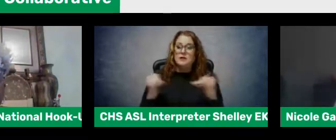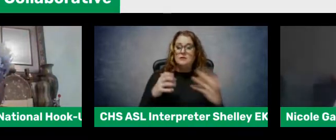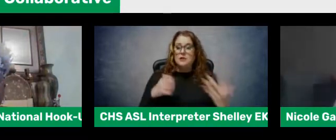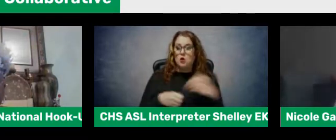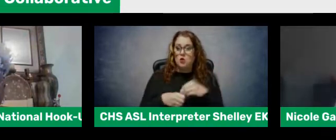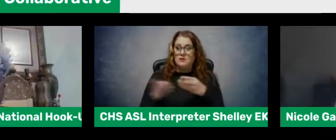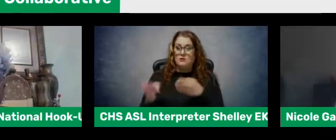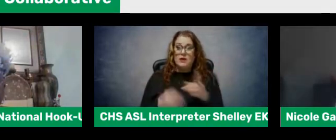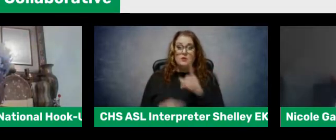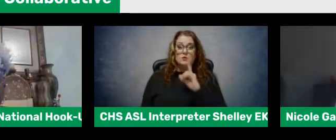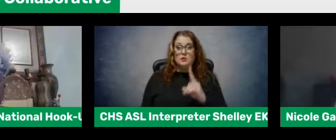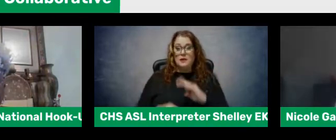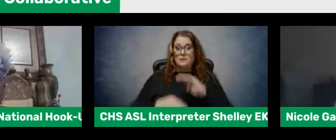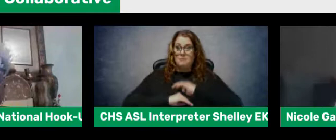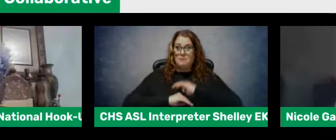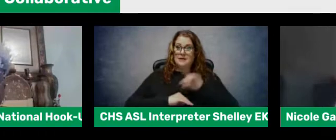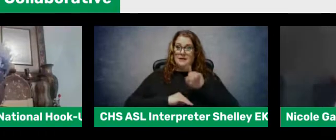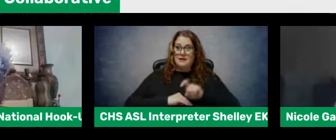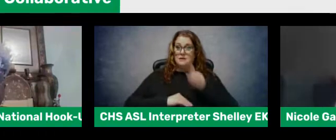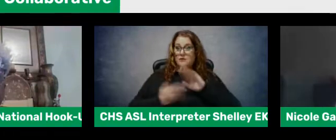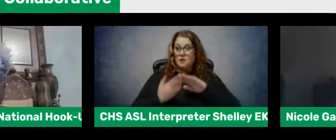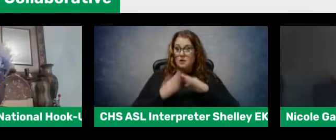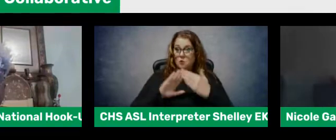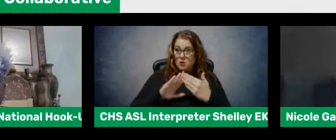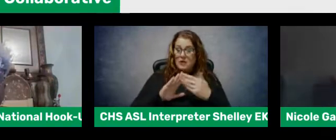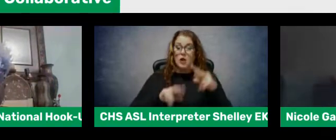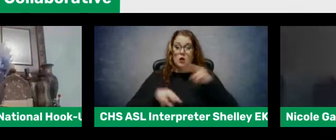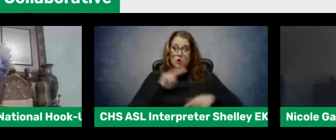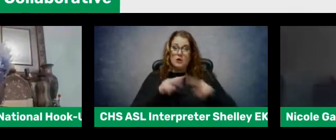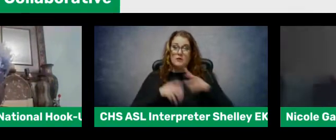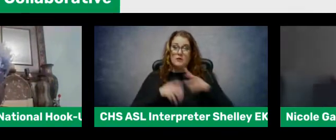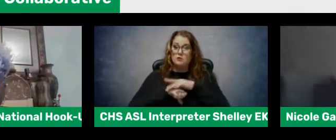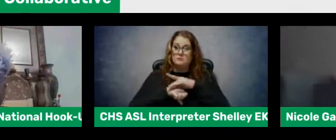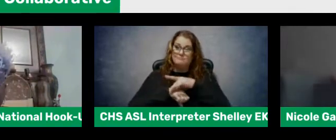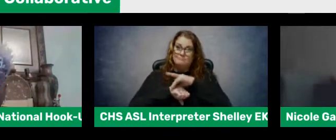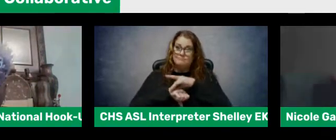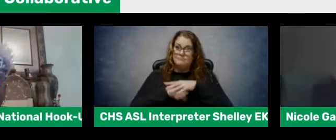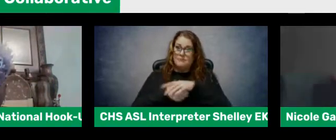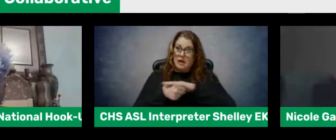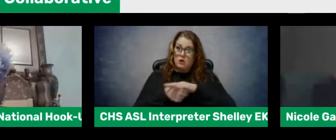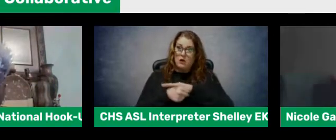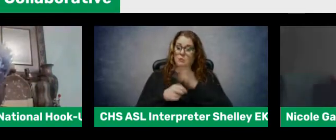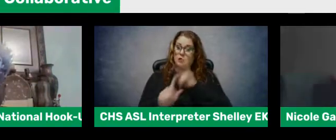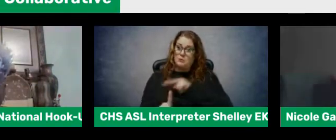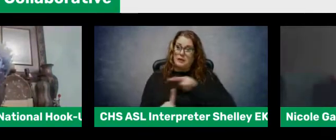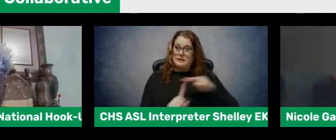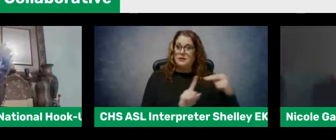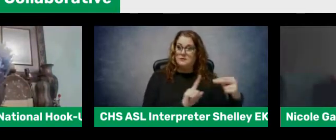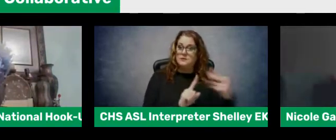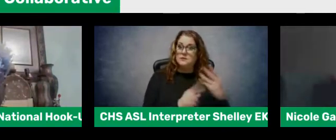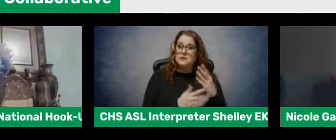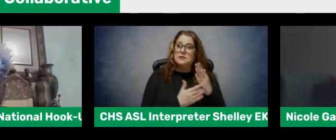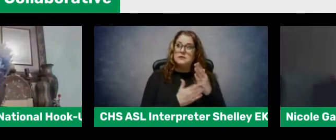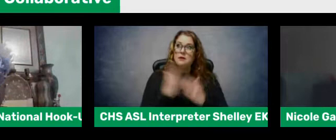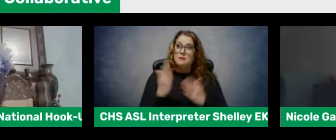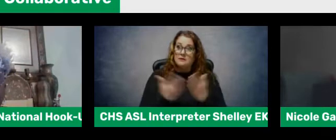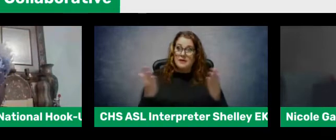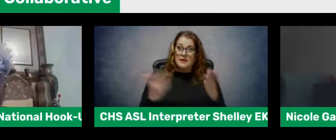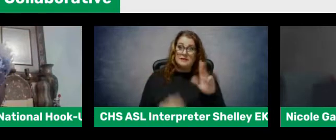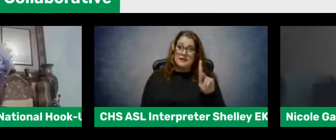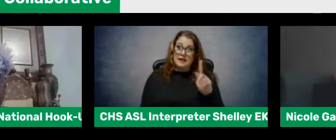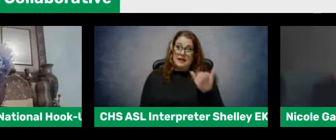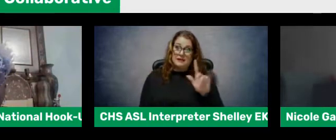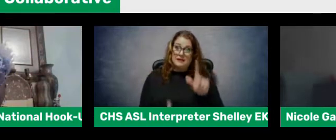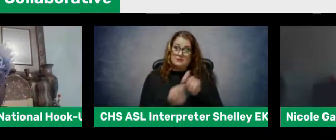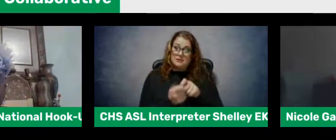truly meet community needs. Looking at those geographical perspectives, some of the things that Kathy was specifically